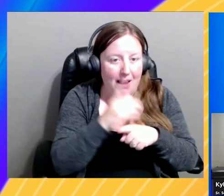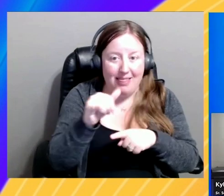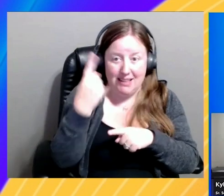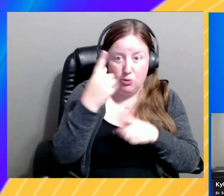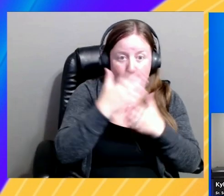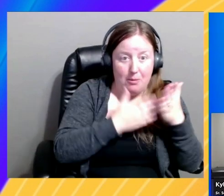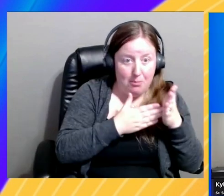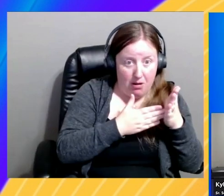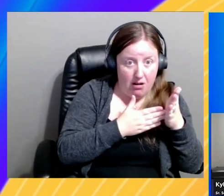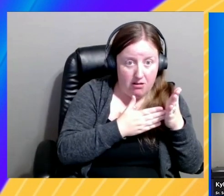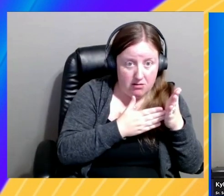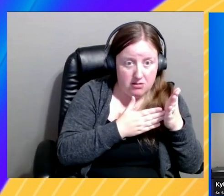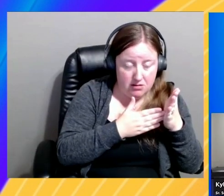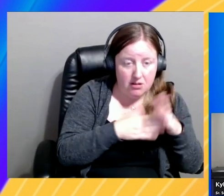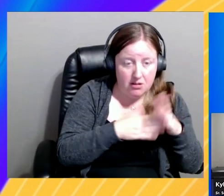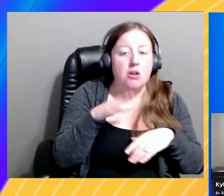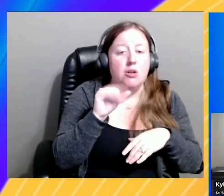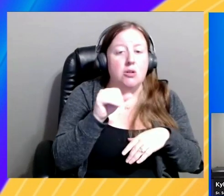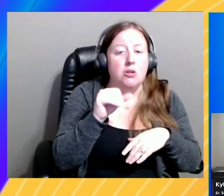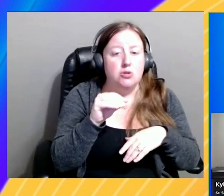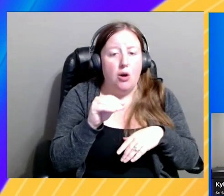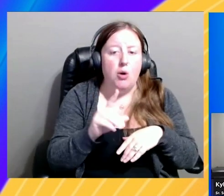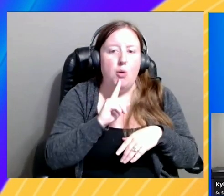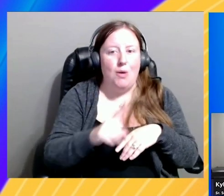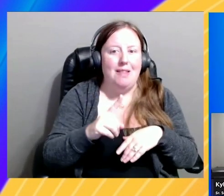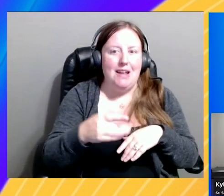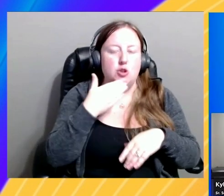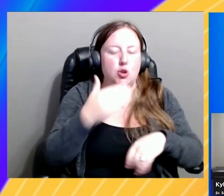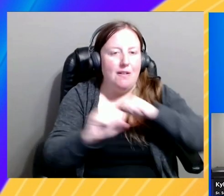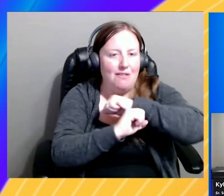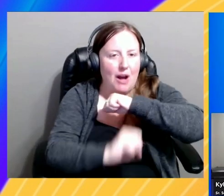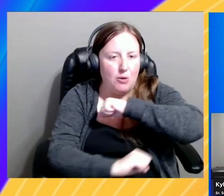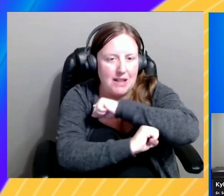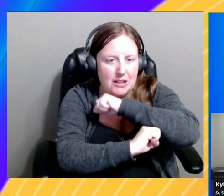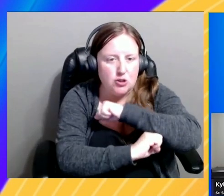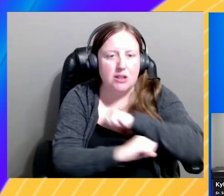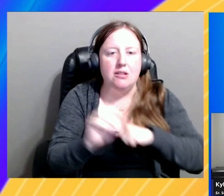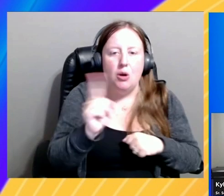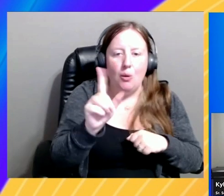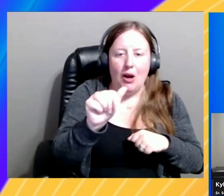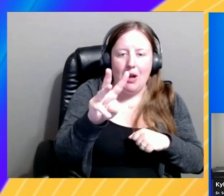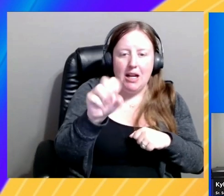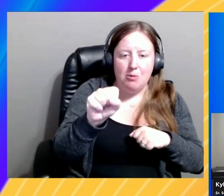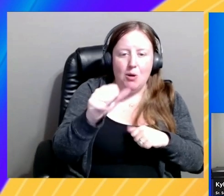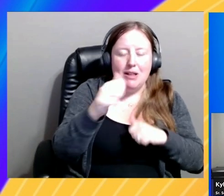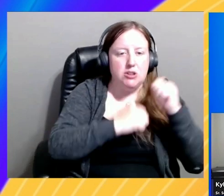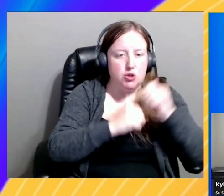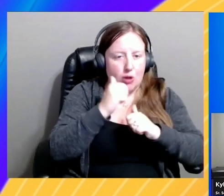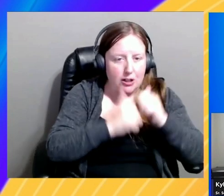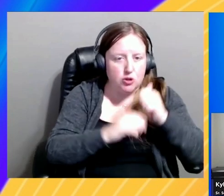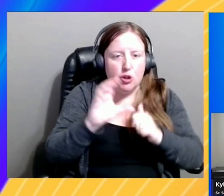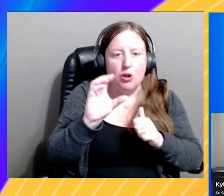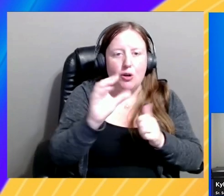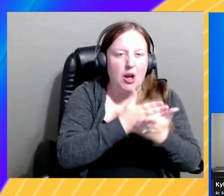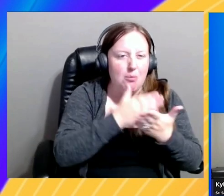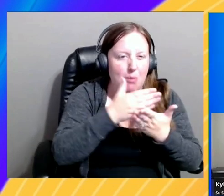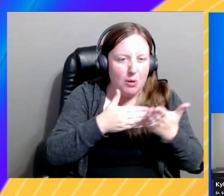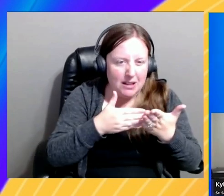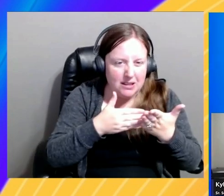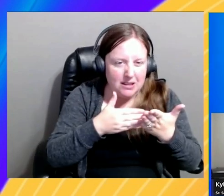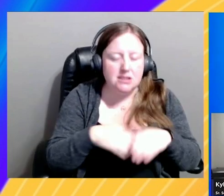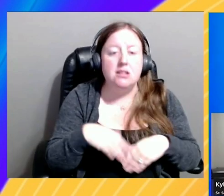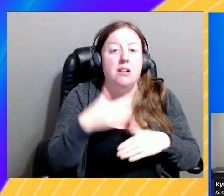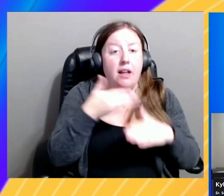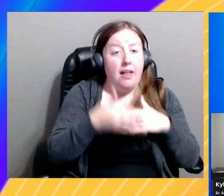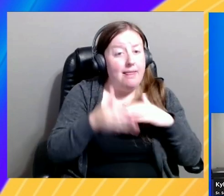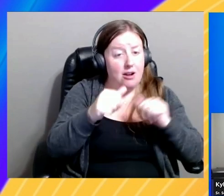puzzle. This gives you a very good foundation over your AWS infrastructure components. And then from there, you build on top